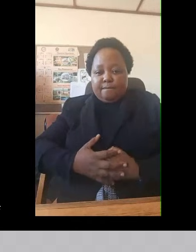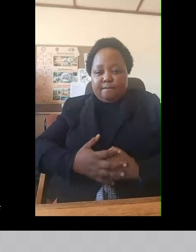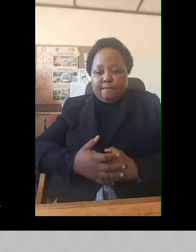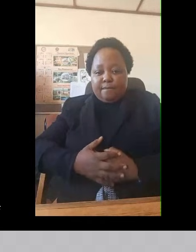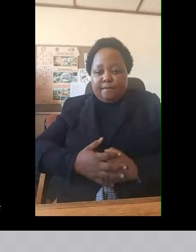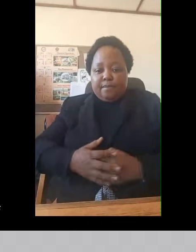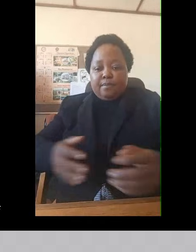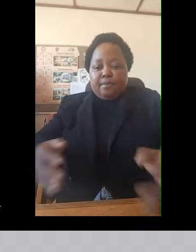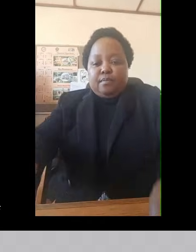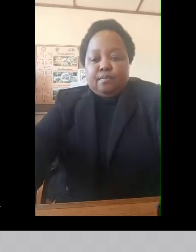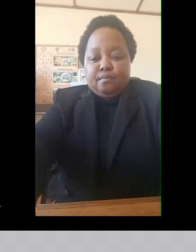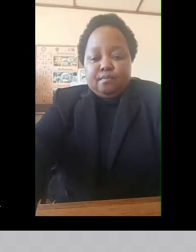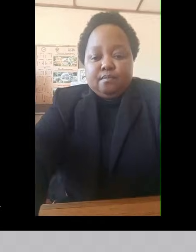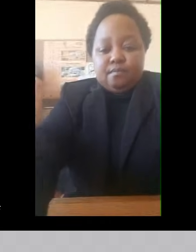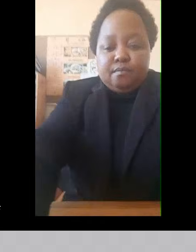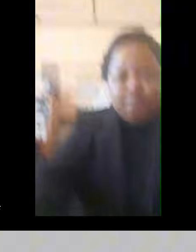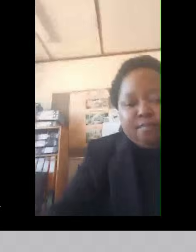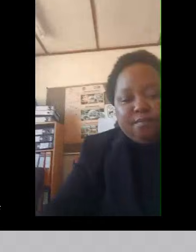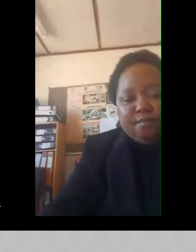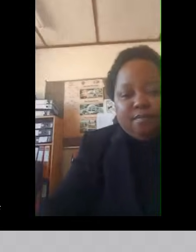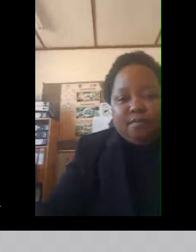DPS.